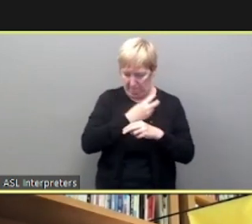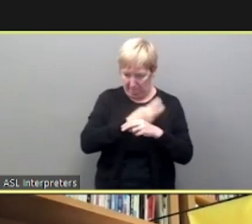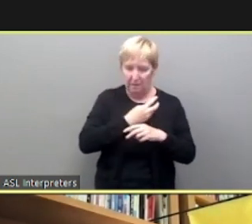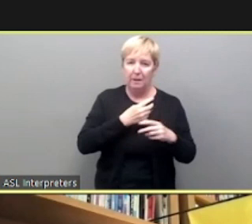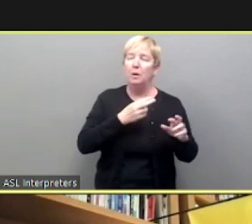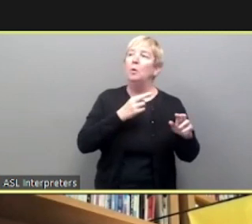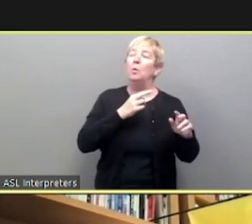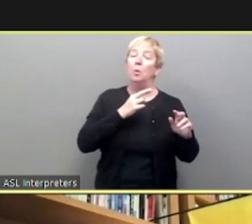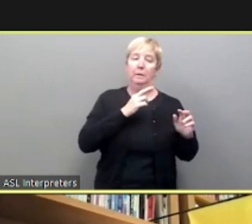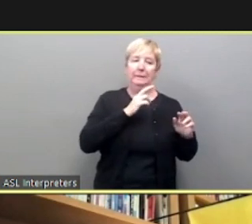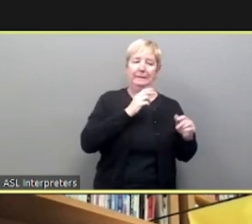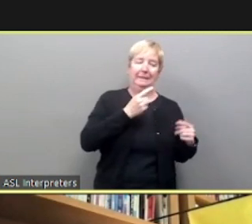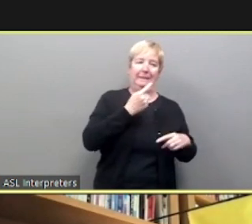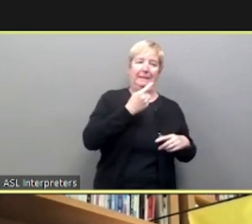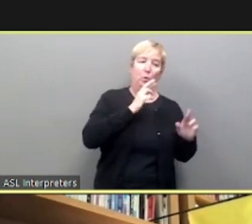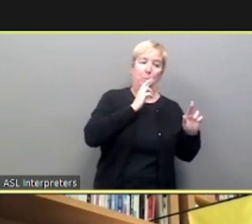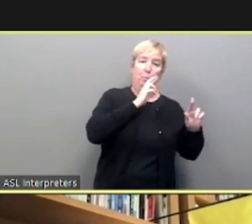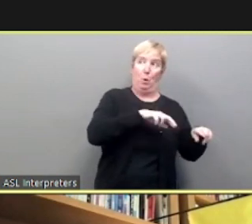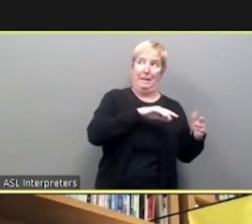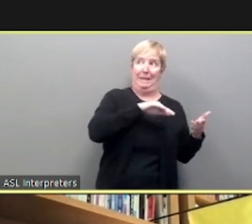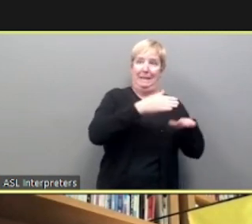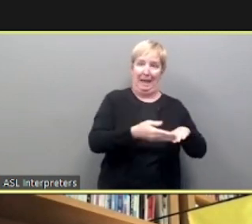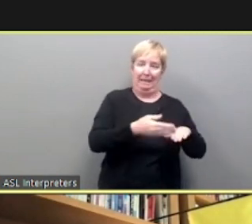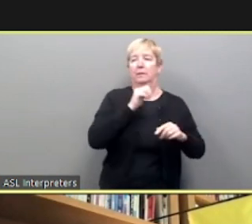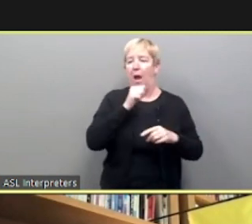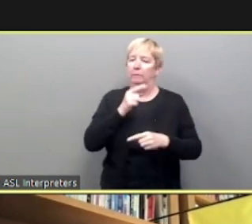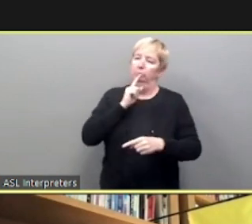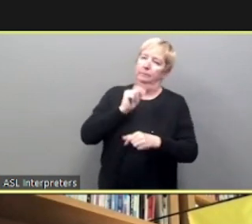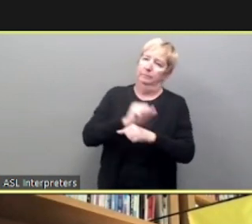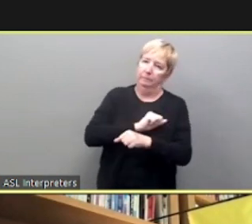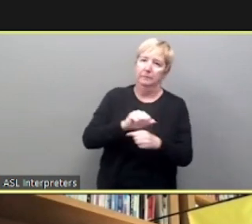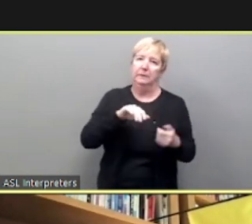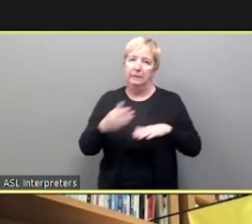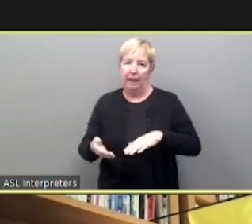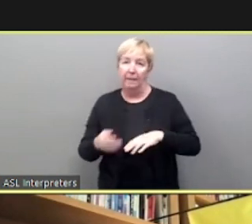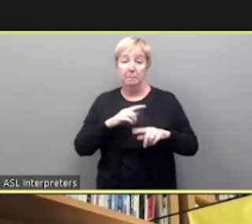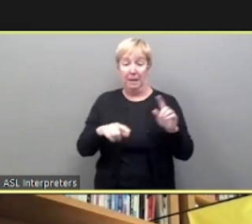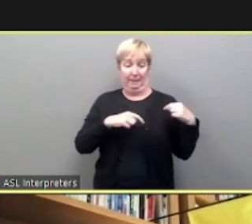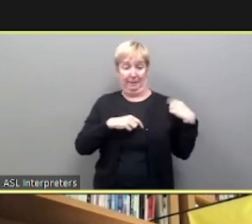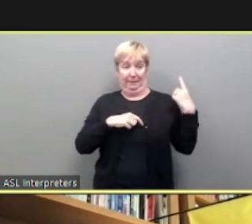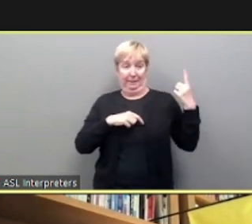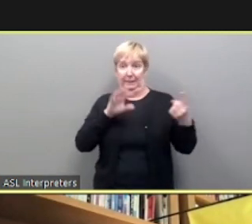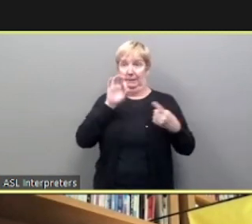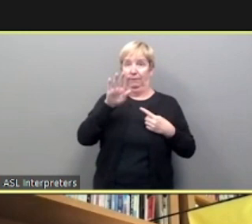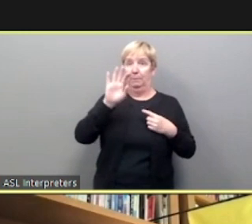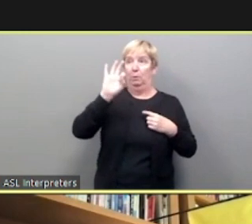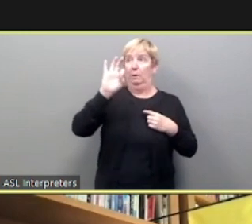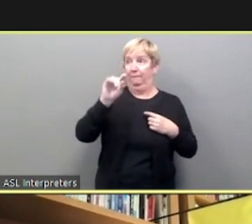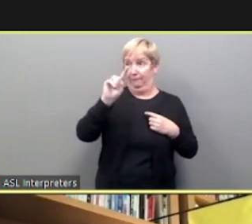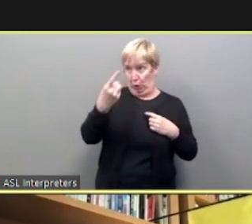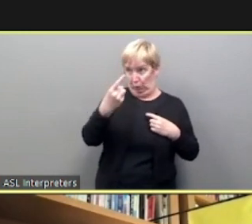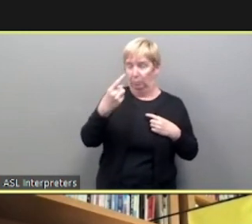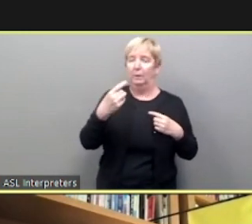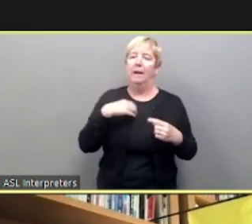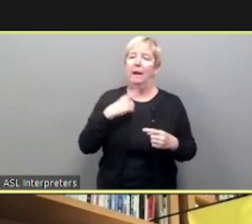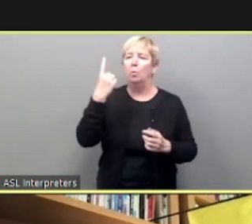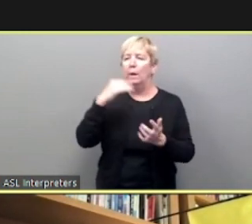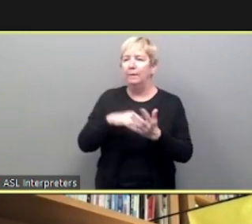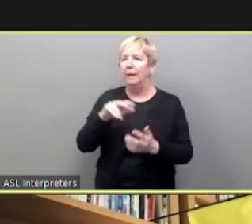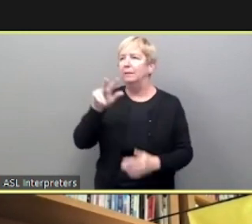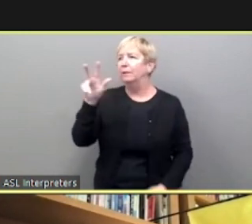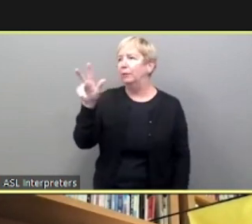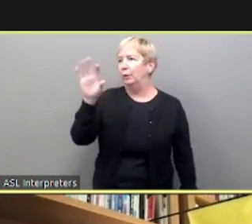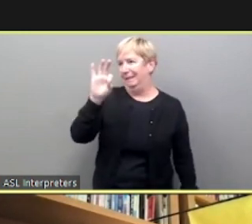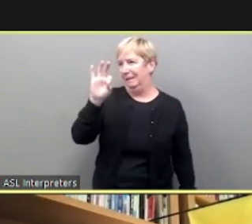date of actual deaths. But since 1 February of this year, there have been 1,039